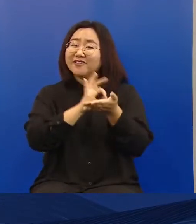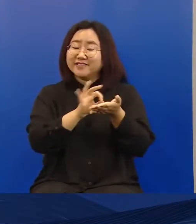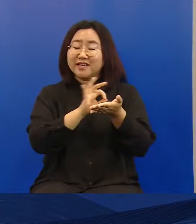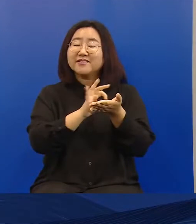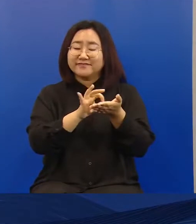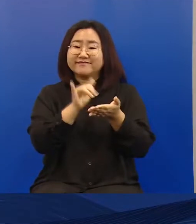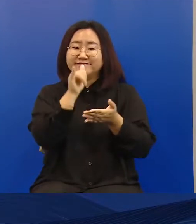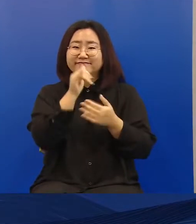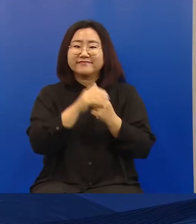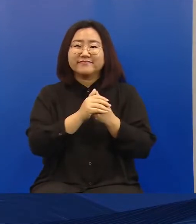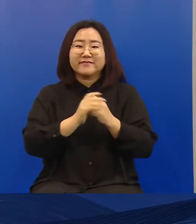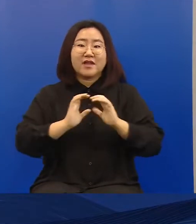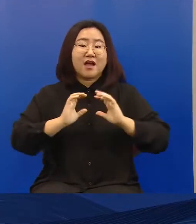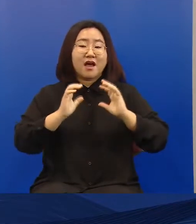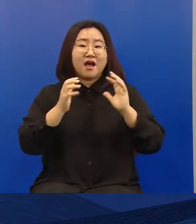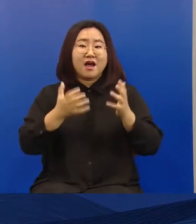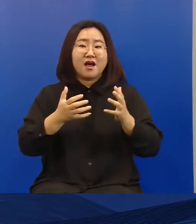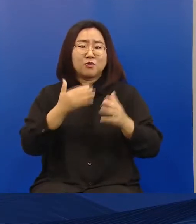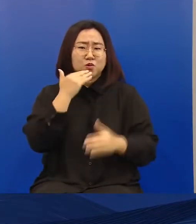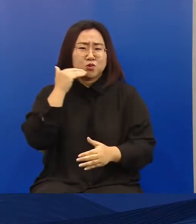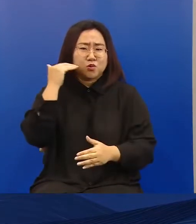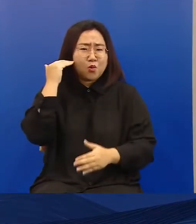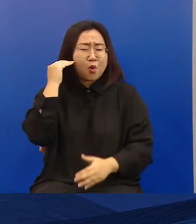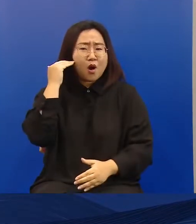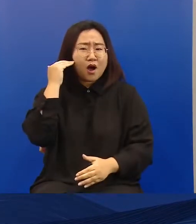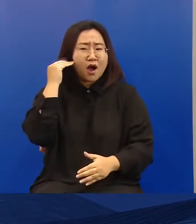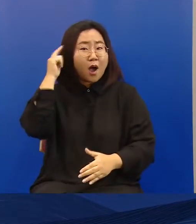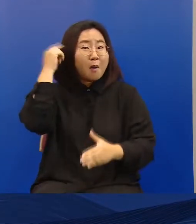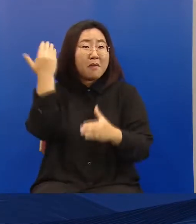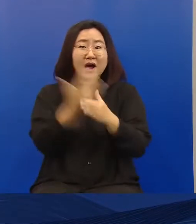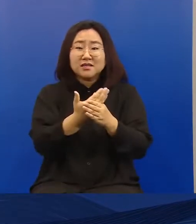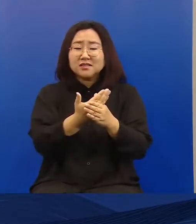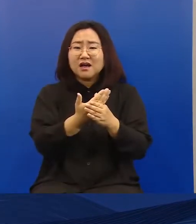herself is a person with hearing loss.